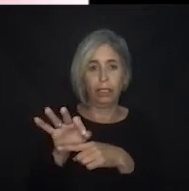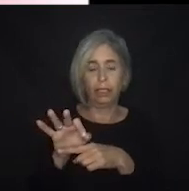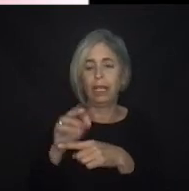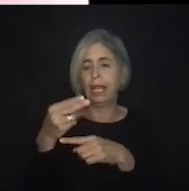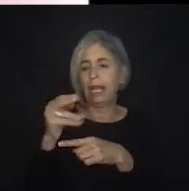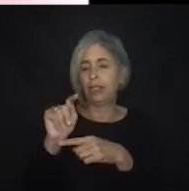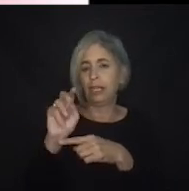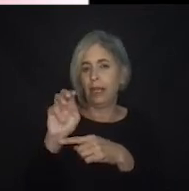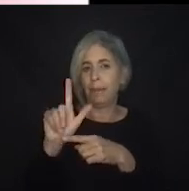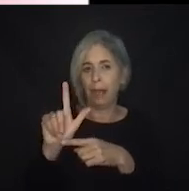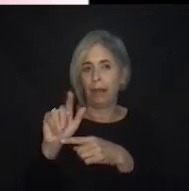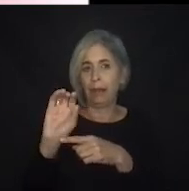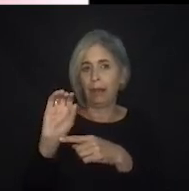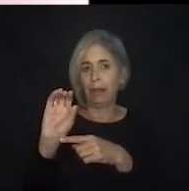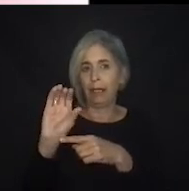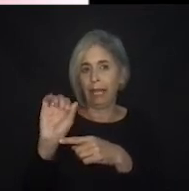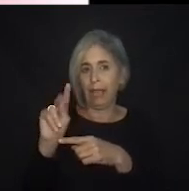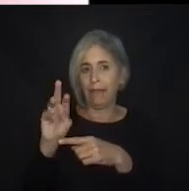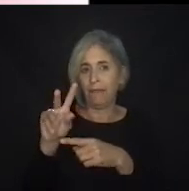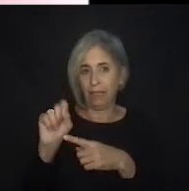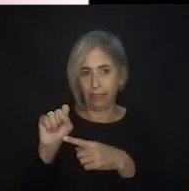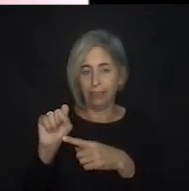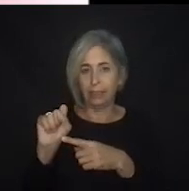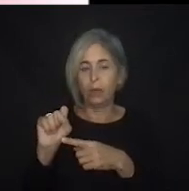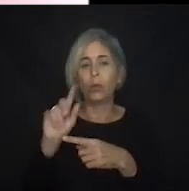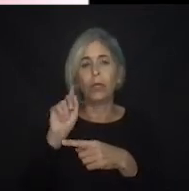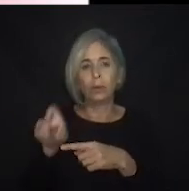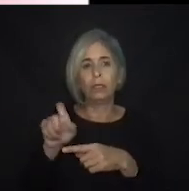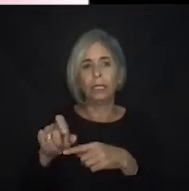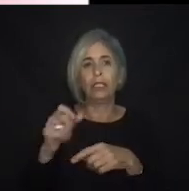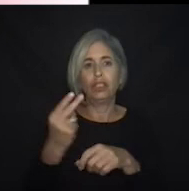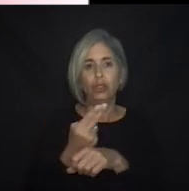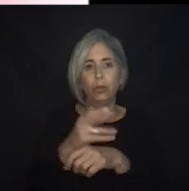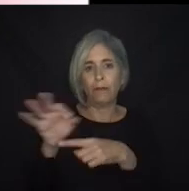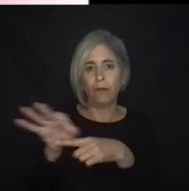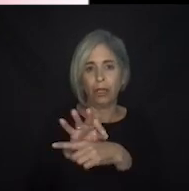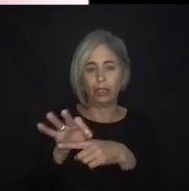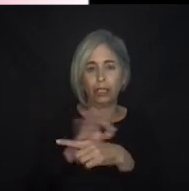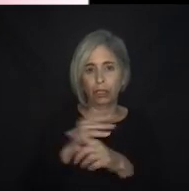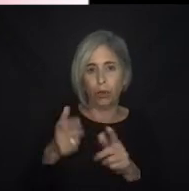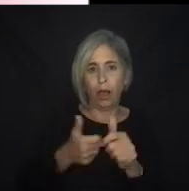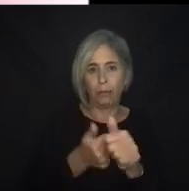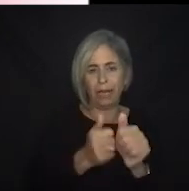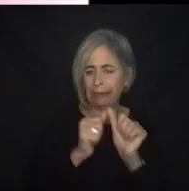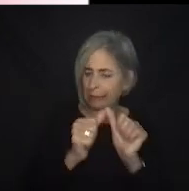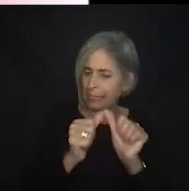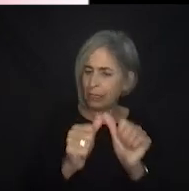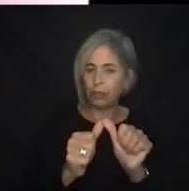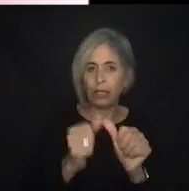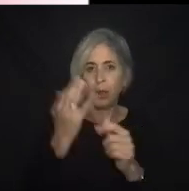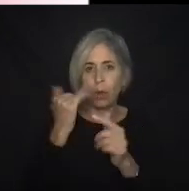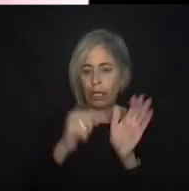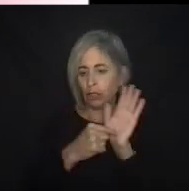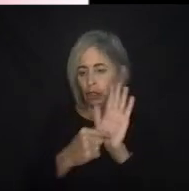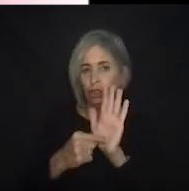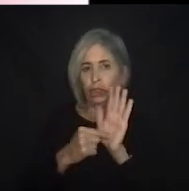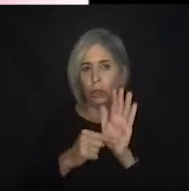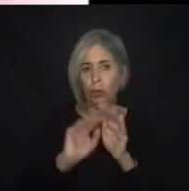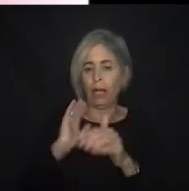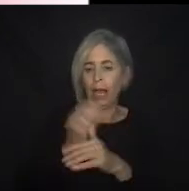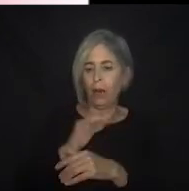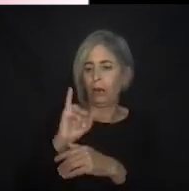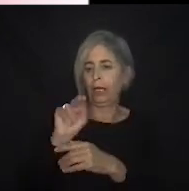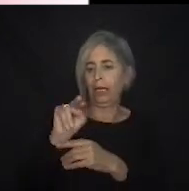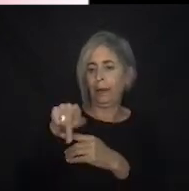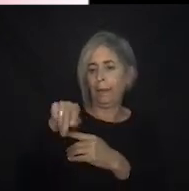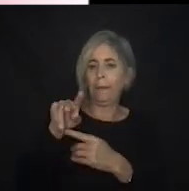the HTML canvas output as our stream generally, so we will need to, in this function, continuously update it so it currently reflects our input.